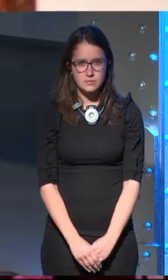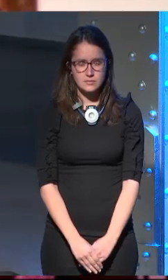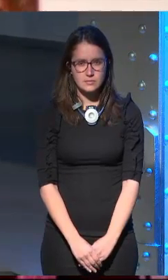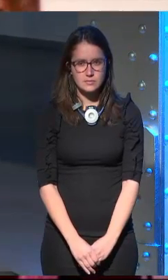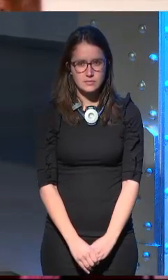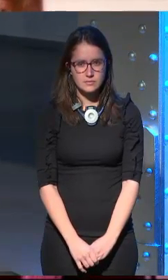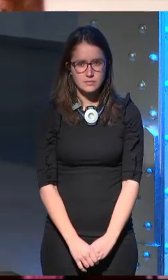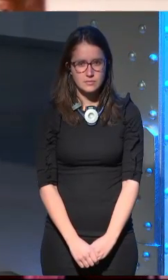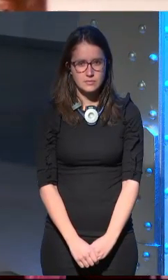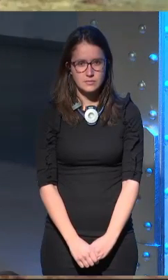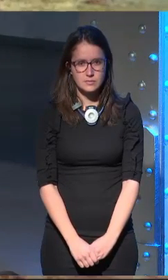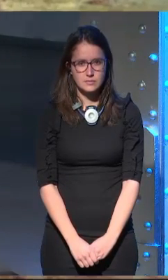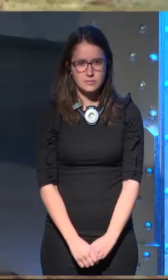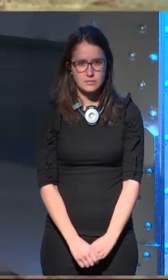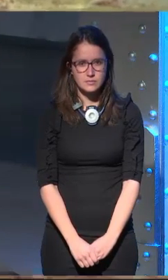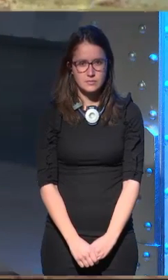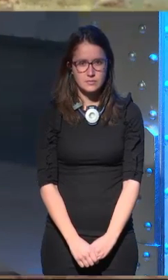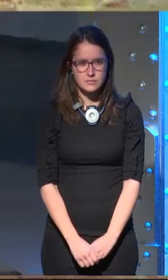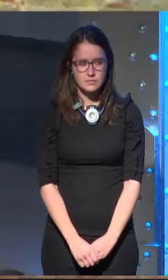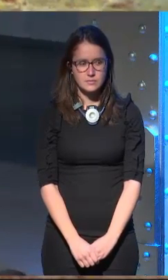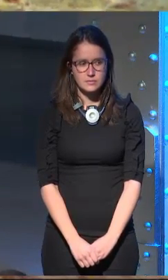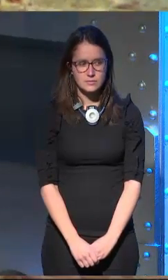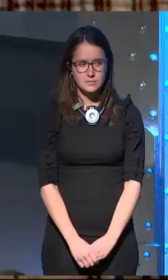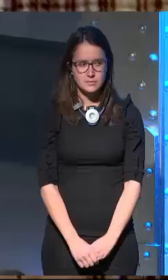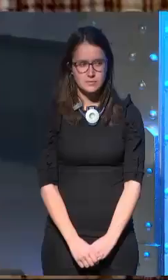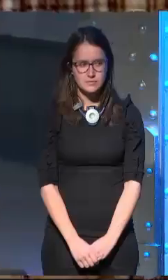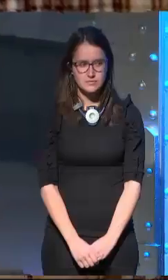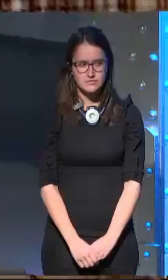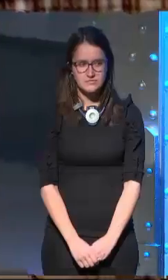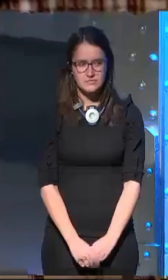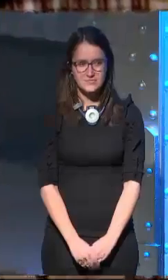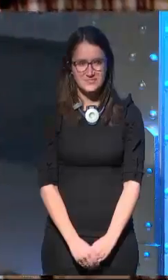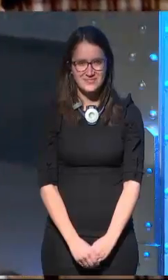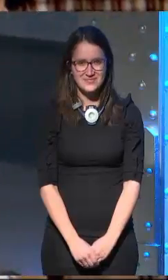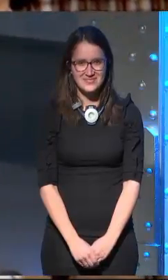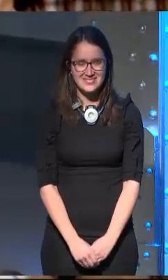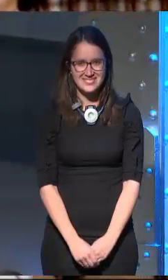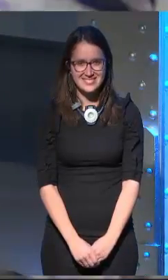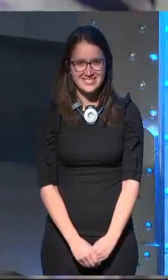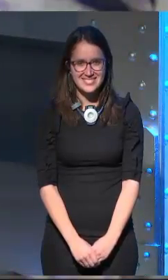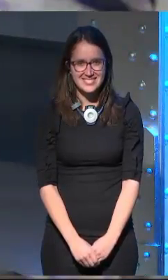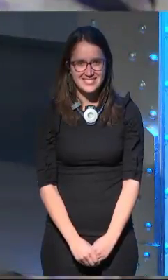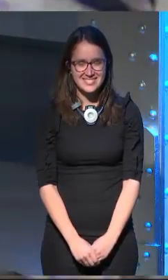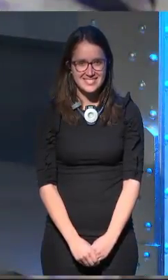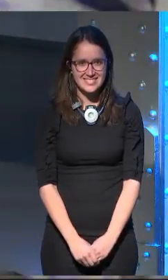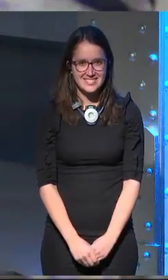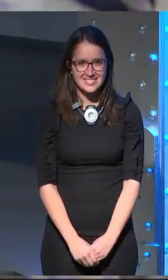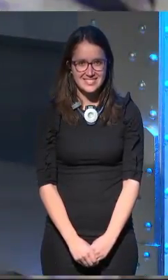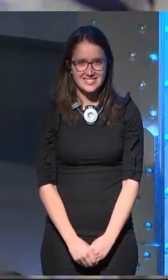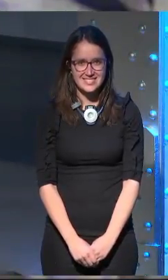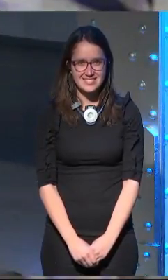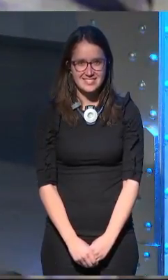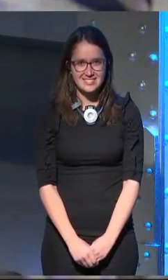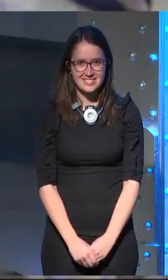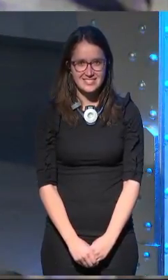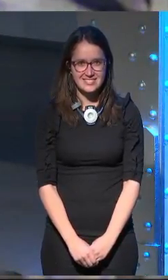I wasn't much of a student, actually, my whole life from kindergarten to my first year of college. It was impossible for me to